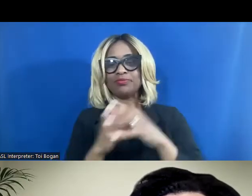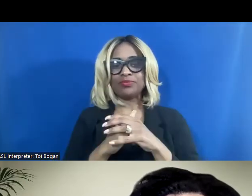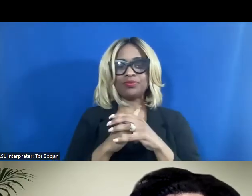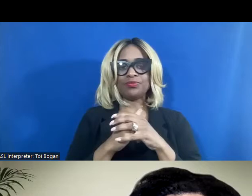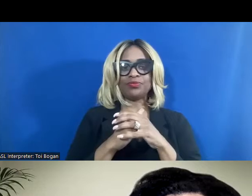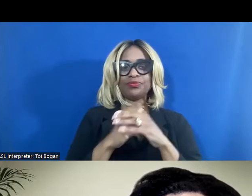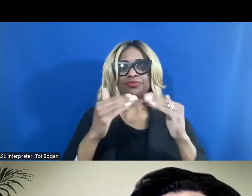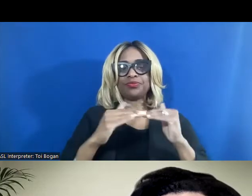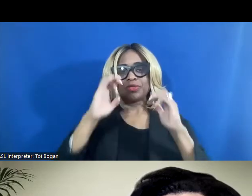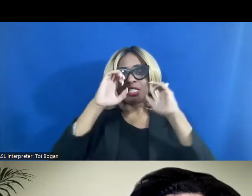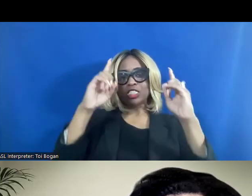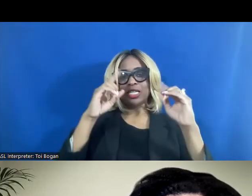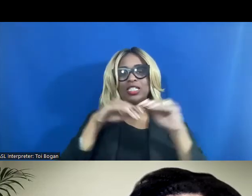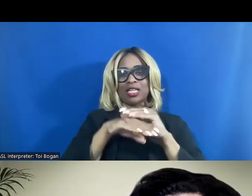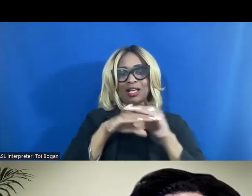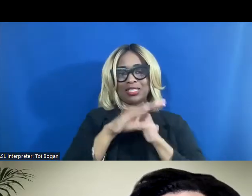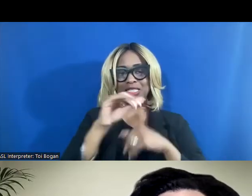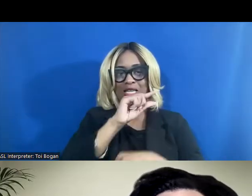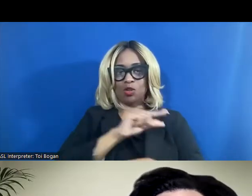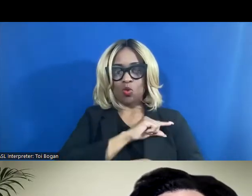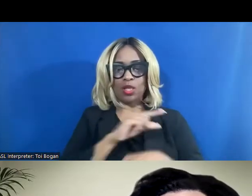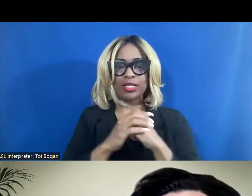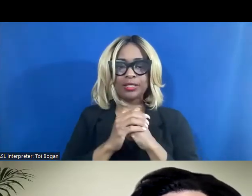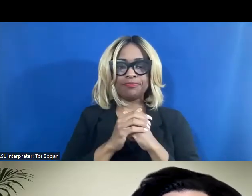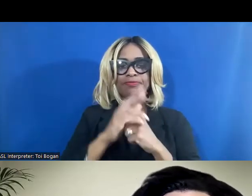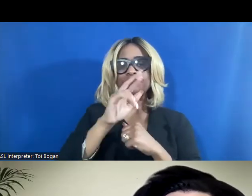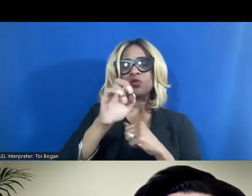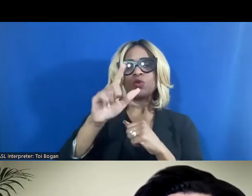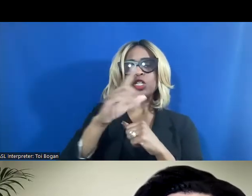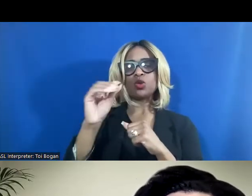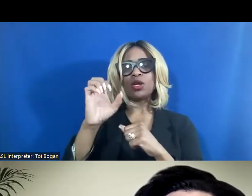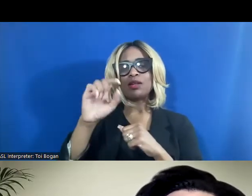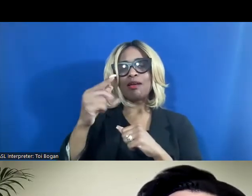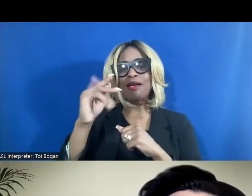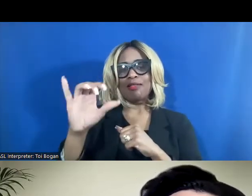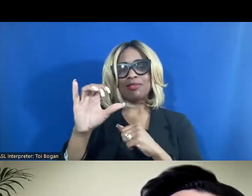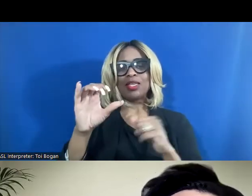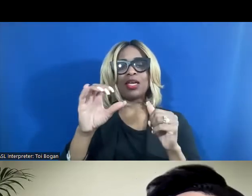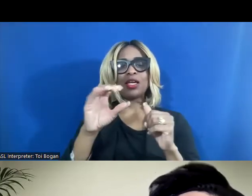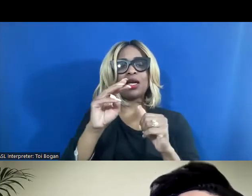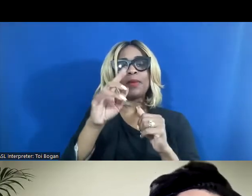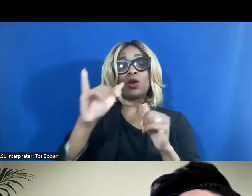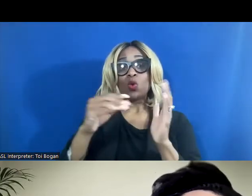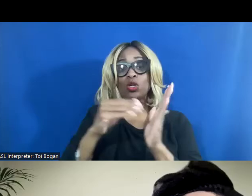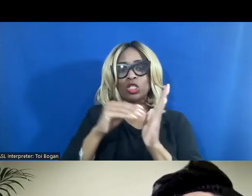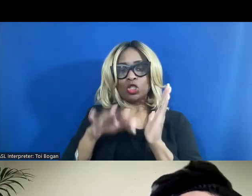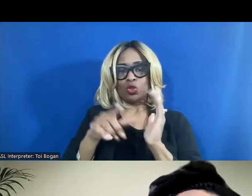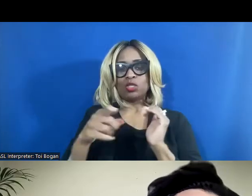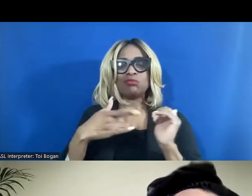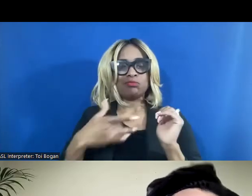Education access and quality. Racial and ethnic minority students are more likely to be subject to